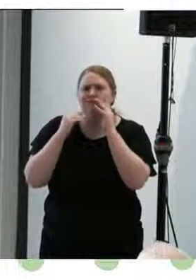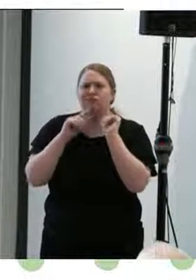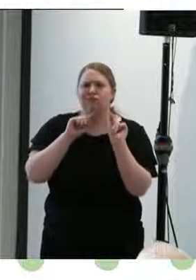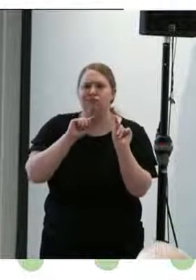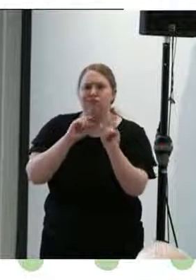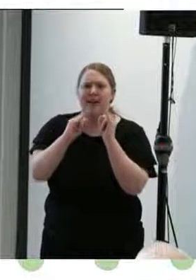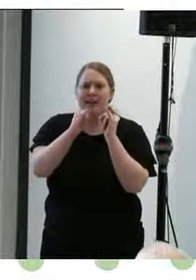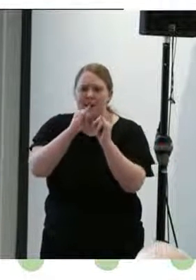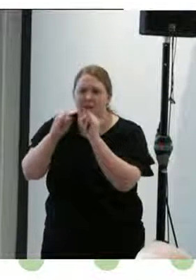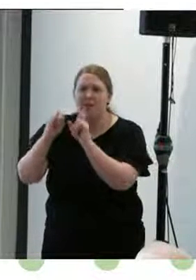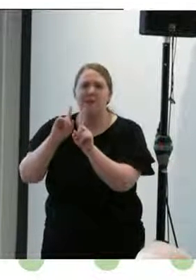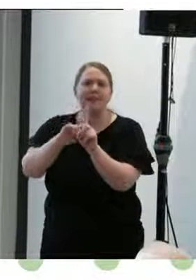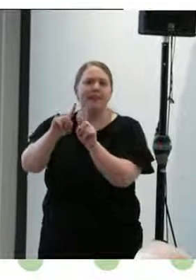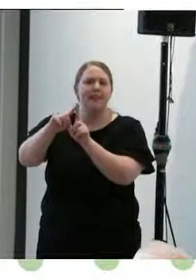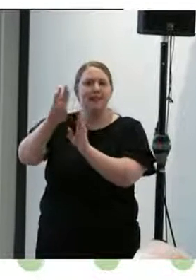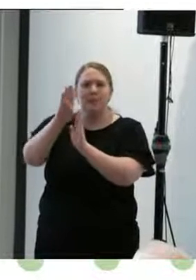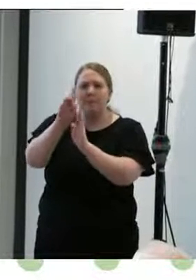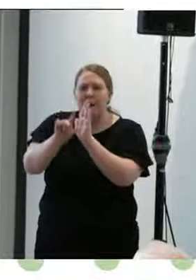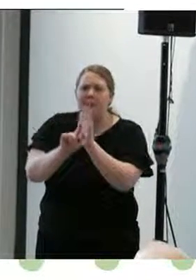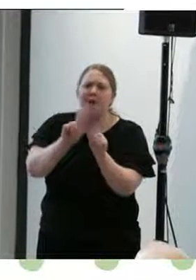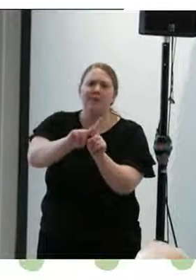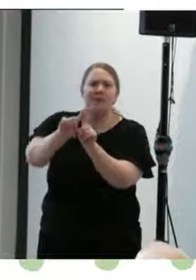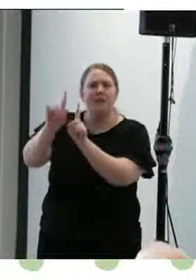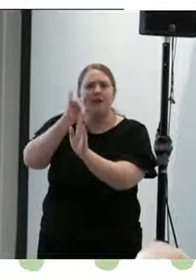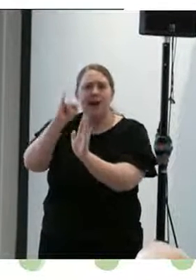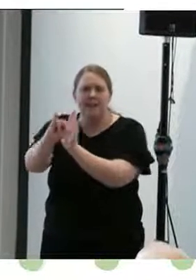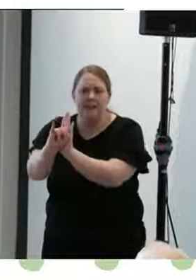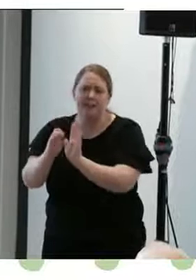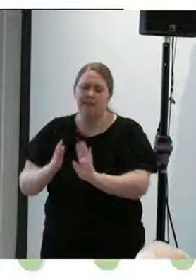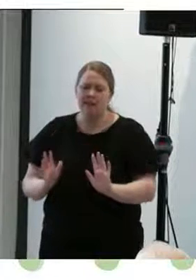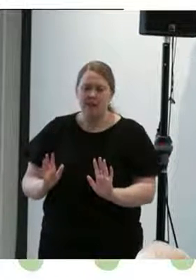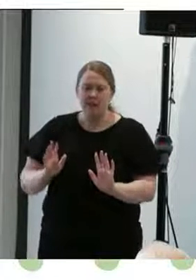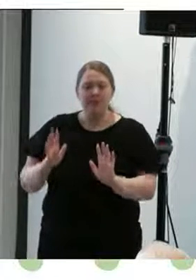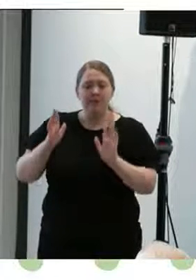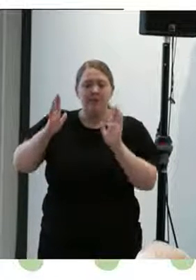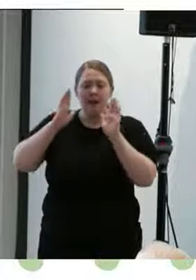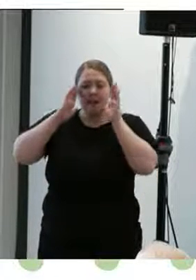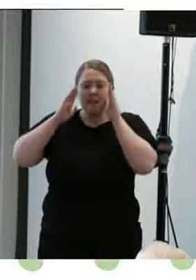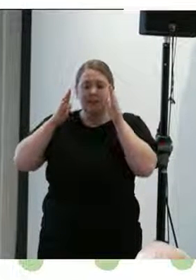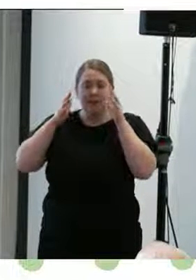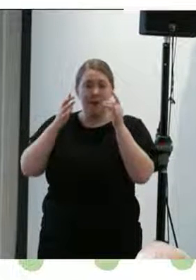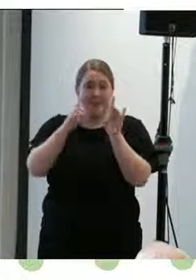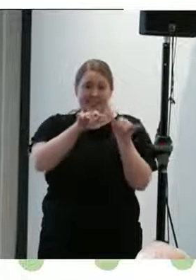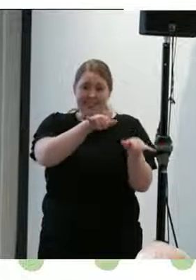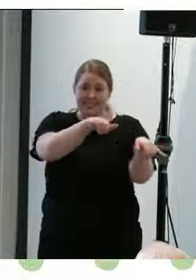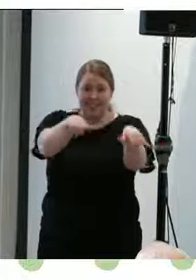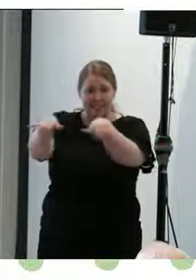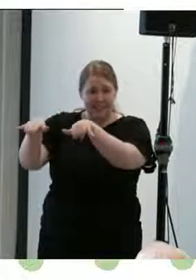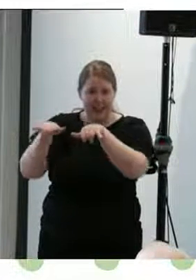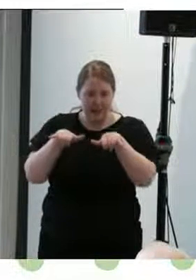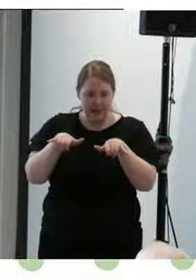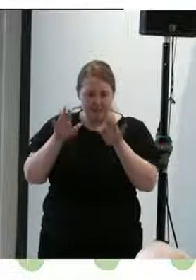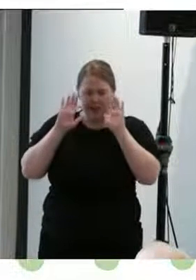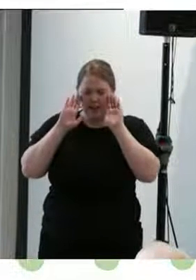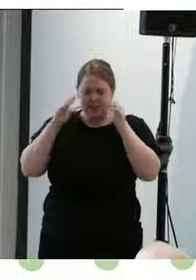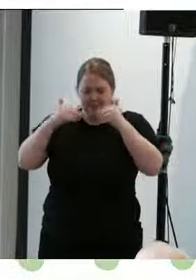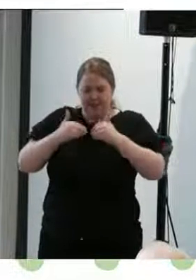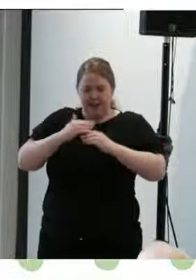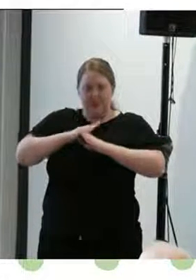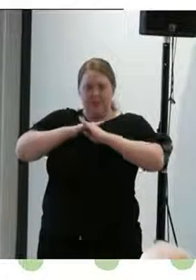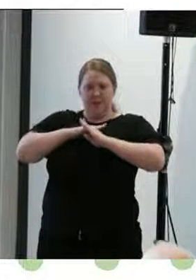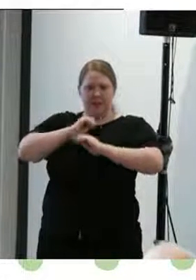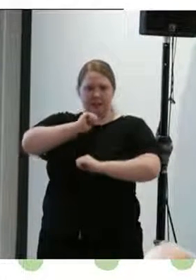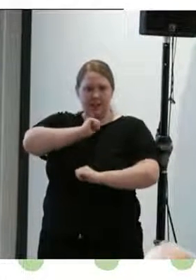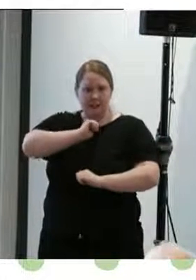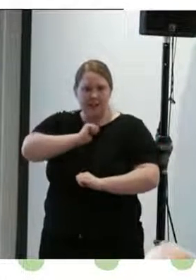the different identities. And what it is was this focus on self-protection and on personal redemption. And